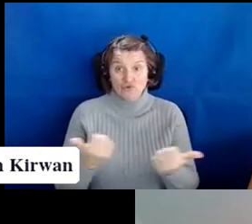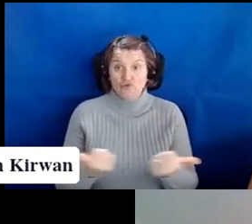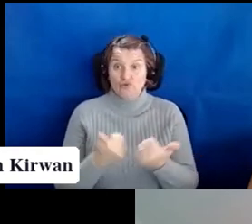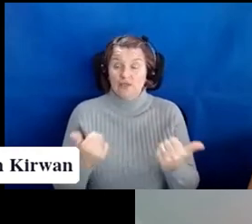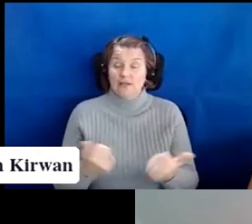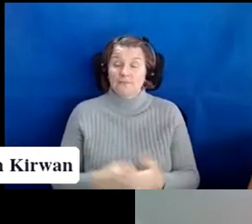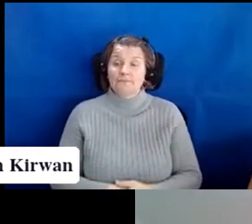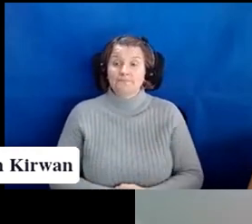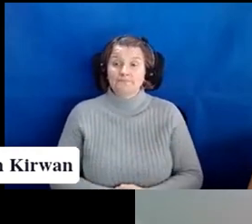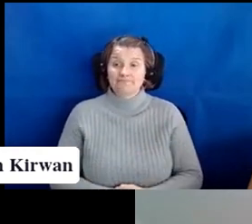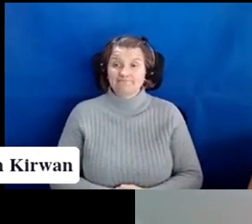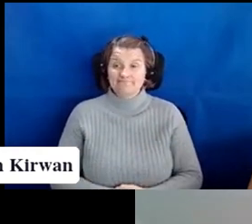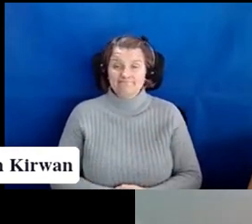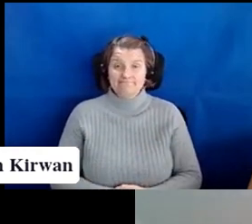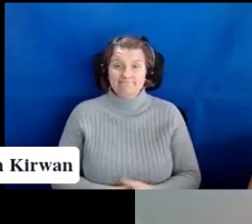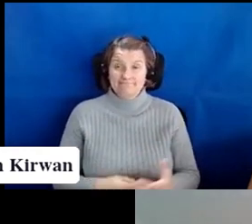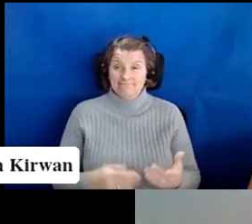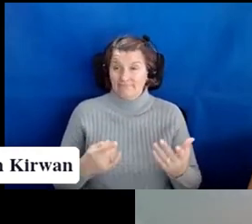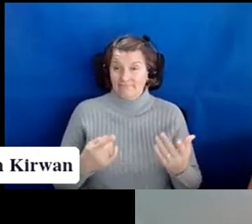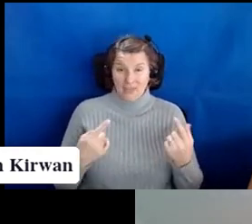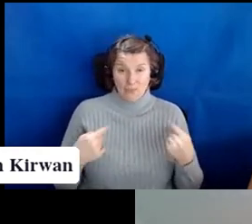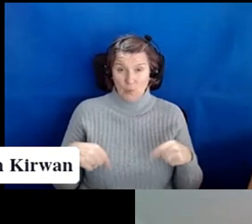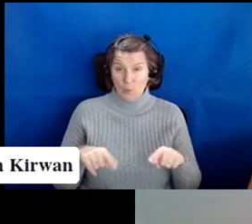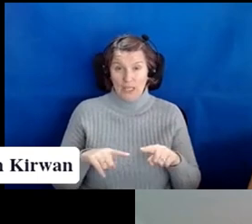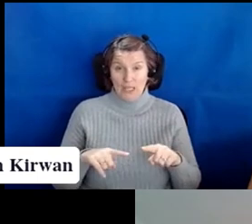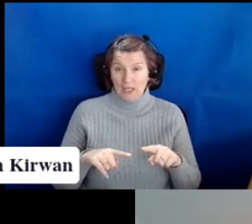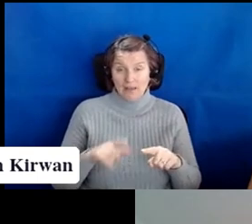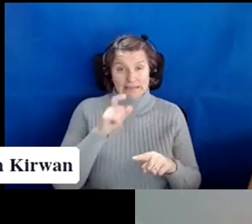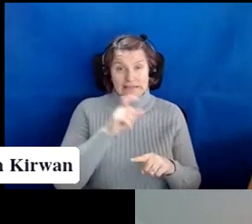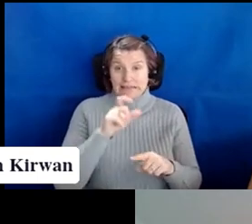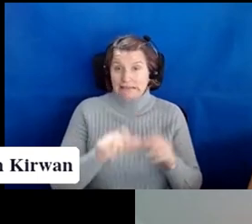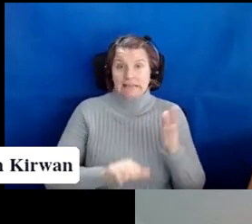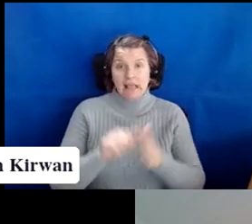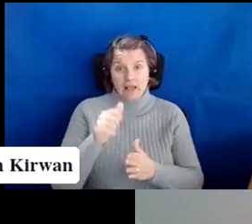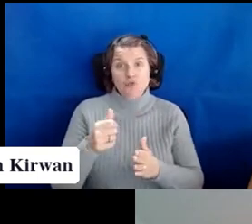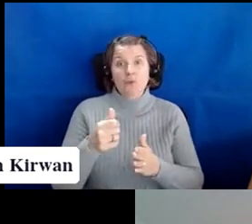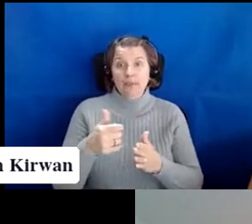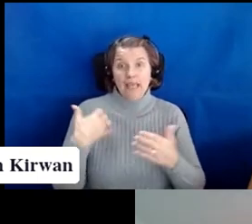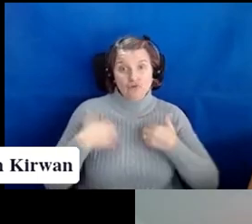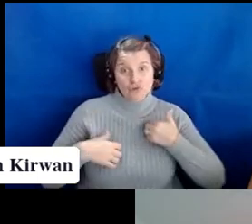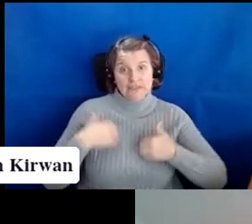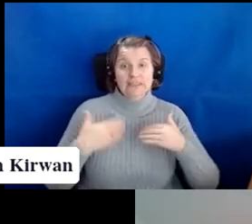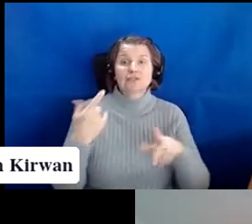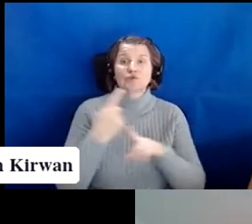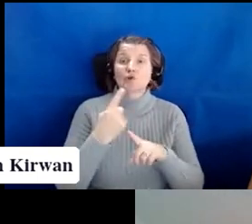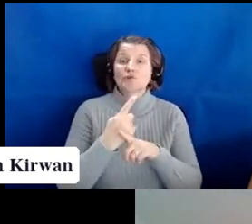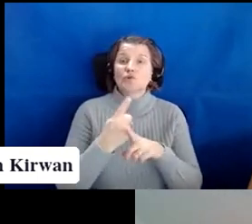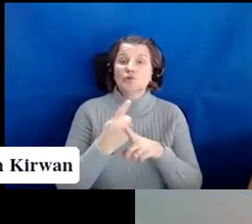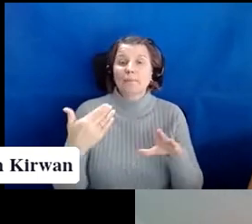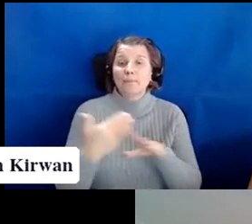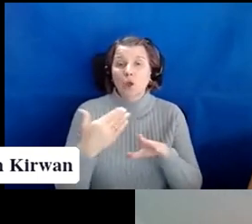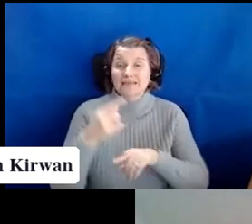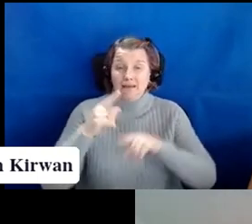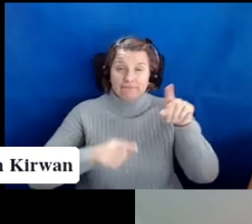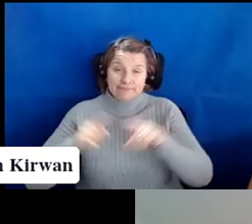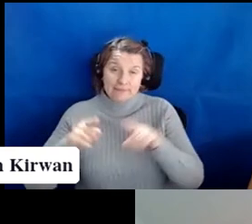But certainly, you know, we as CC Skills would be interested in speaking to employers about the different types of ways that